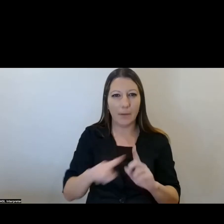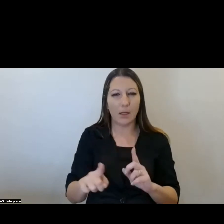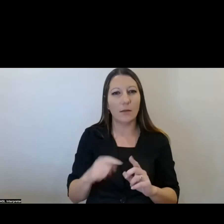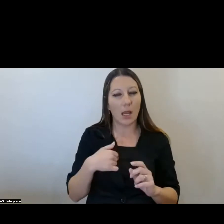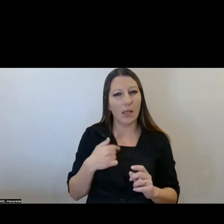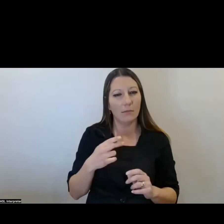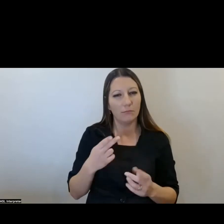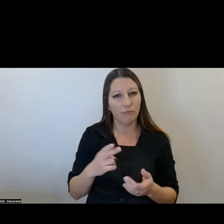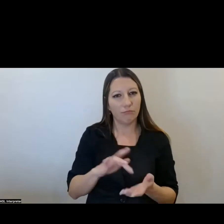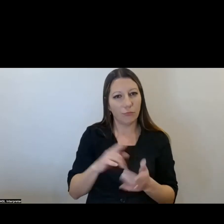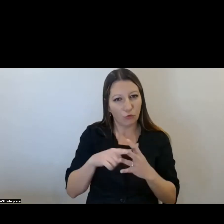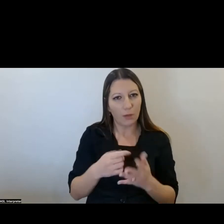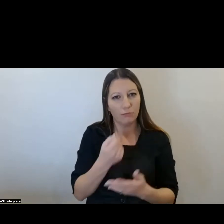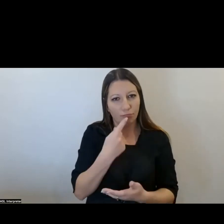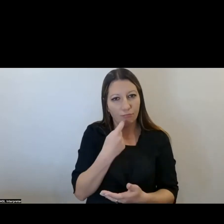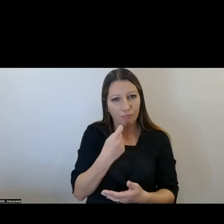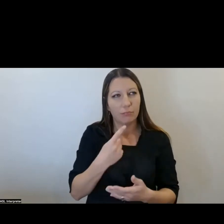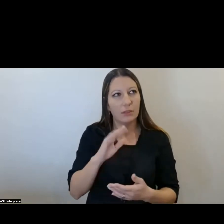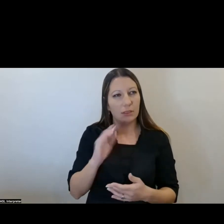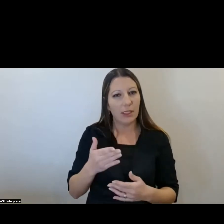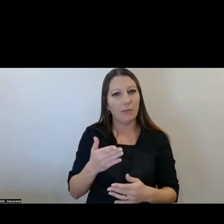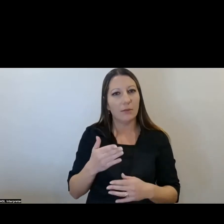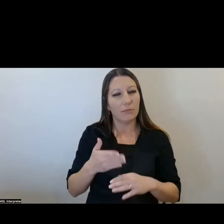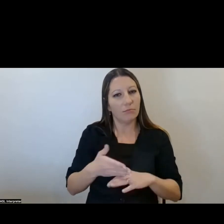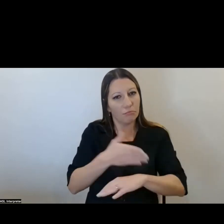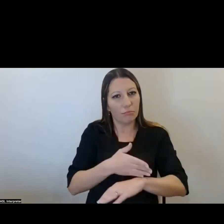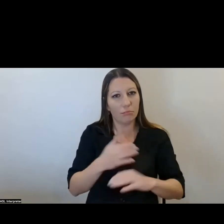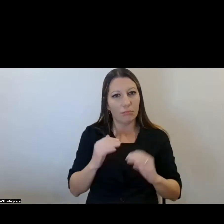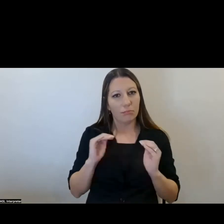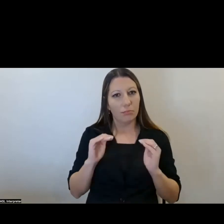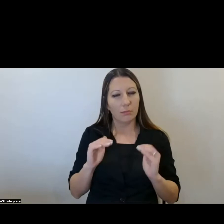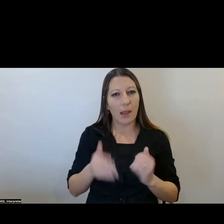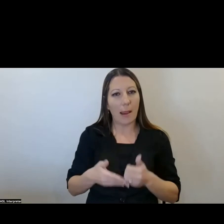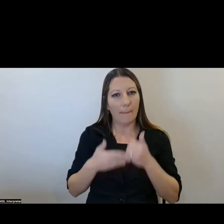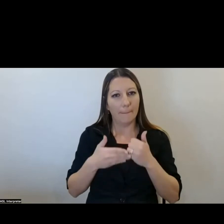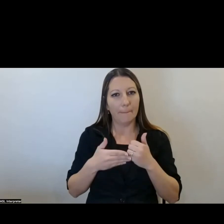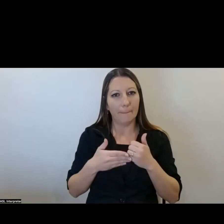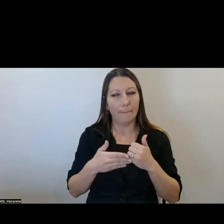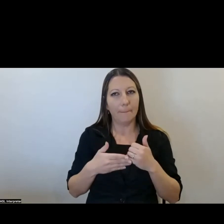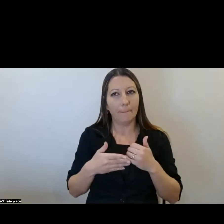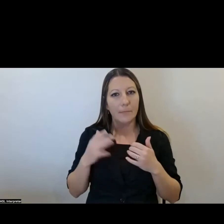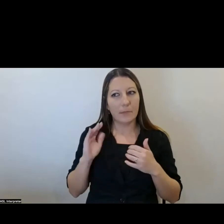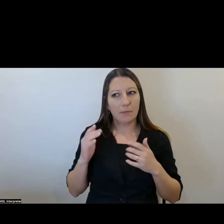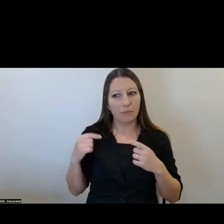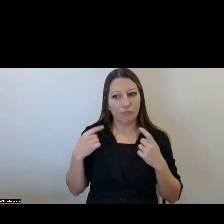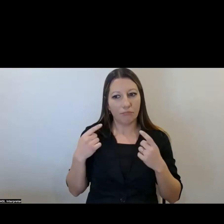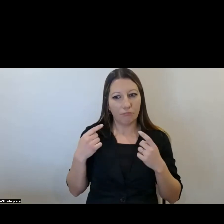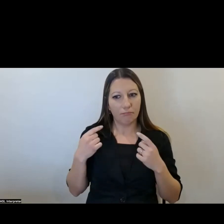as not having the sort of the terrible reactions I experienced